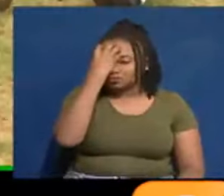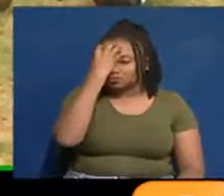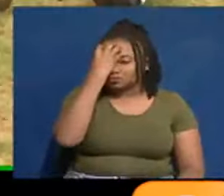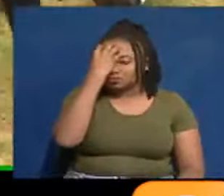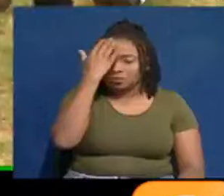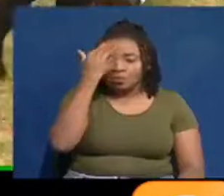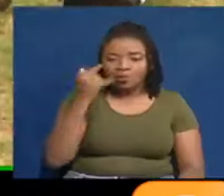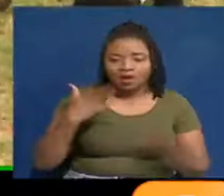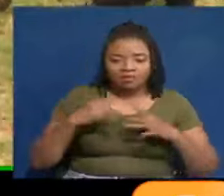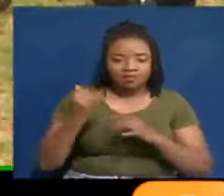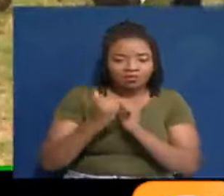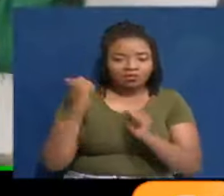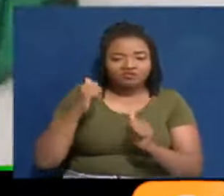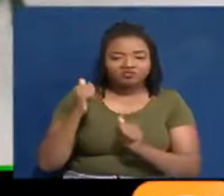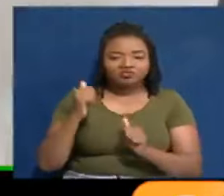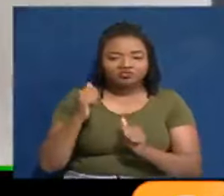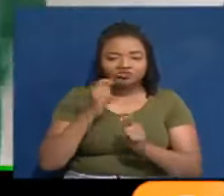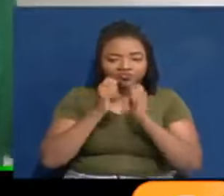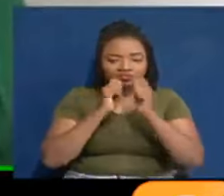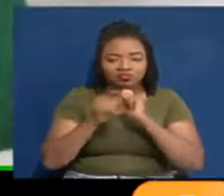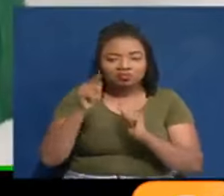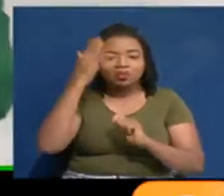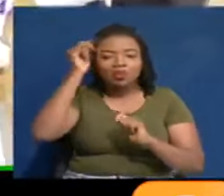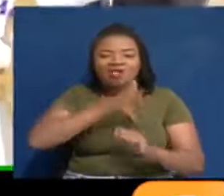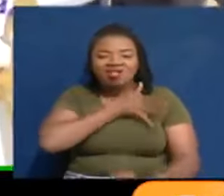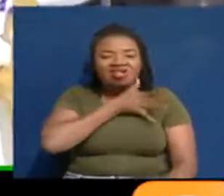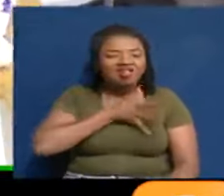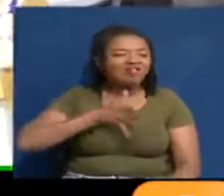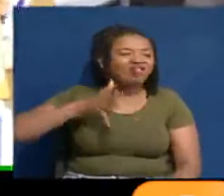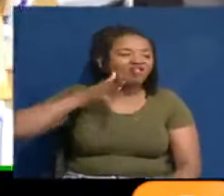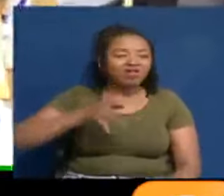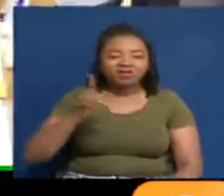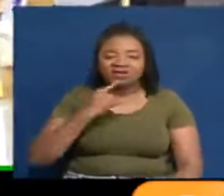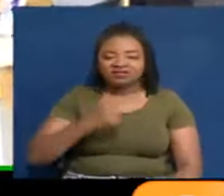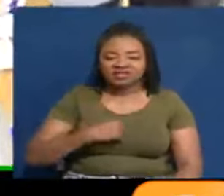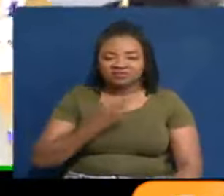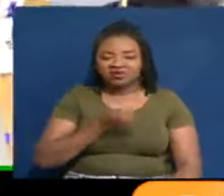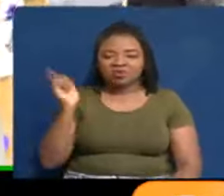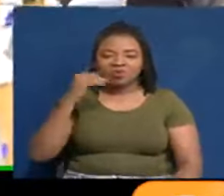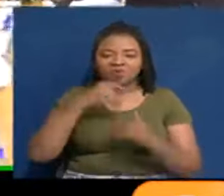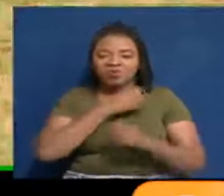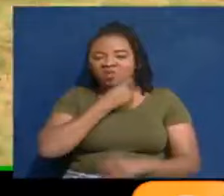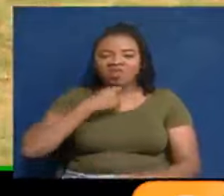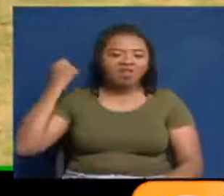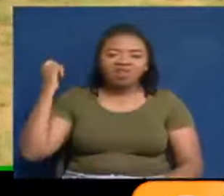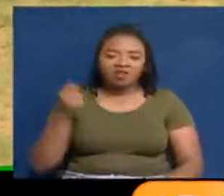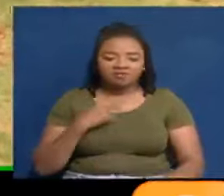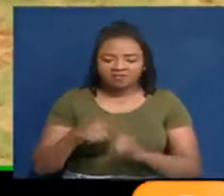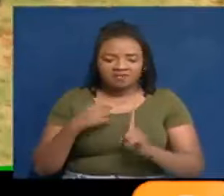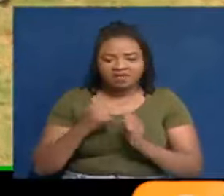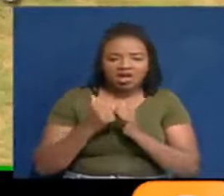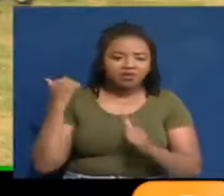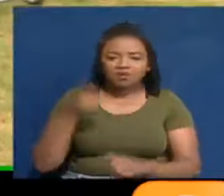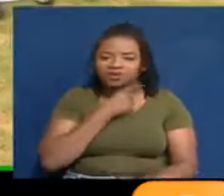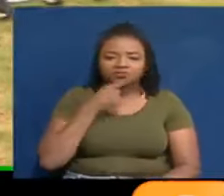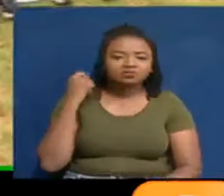refused to interview him because he had a beard. And he said, "Waniambia nikanywe, sitaki kunywa." They should interview me at a kama beard. Wakasema, but the